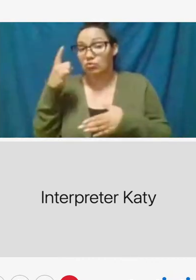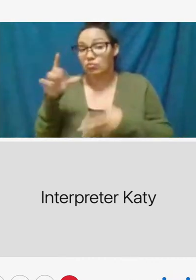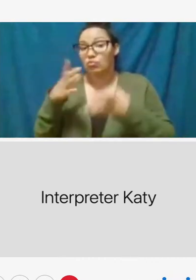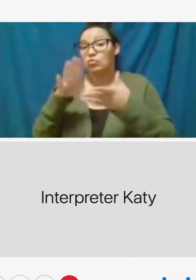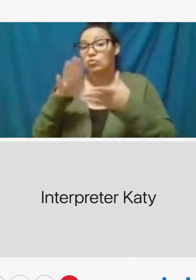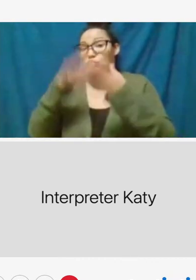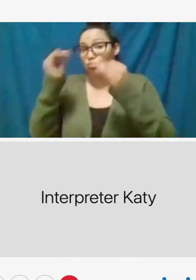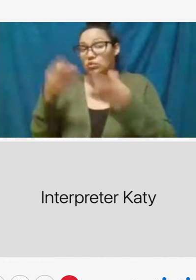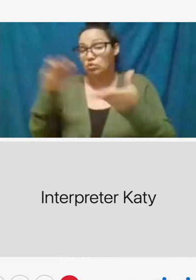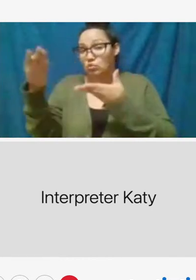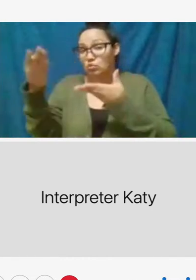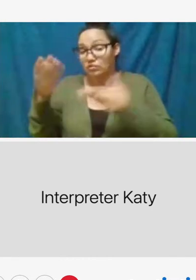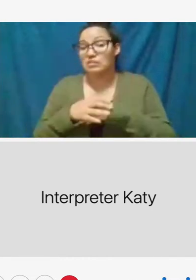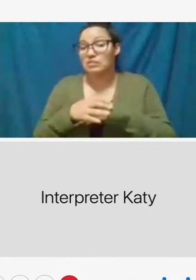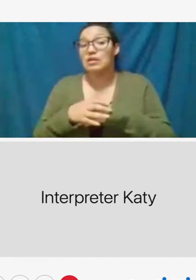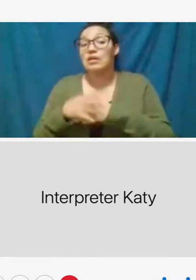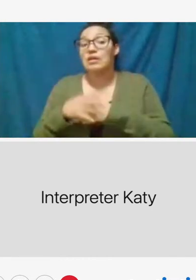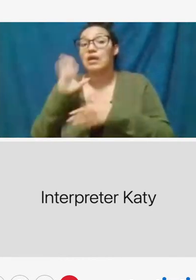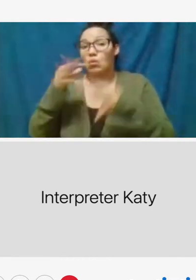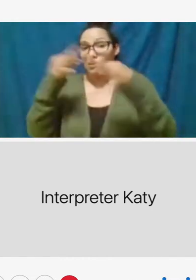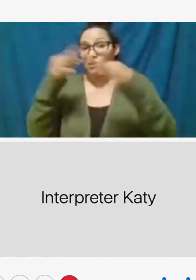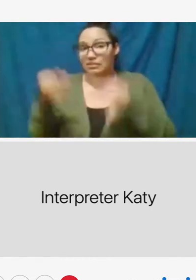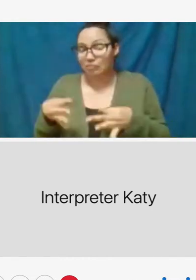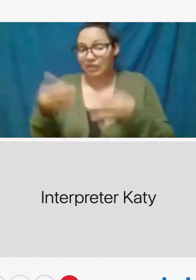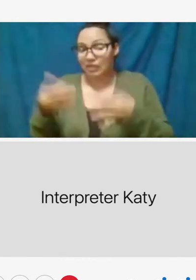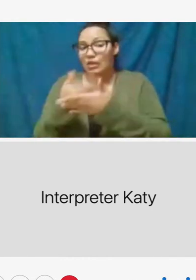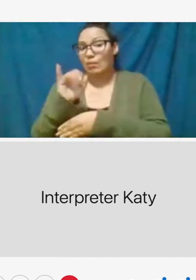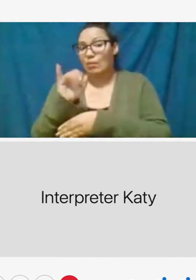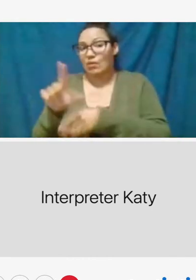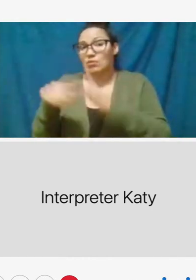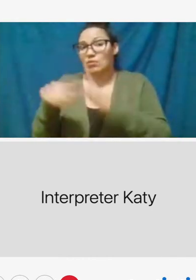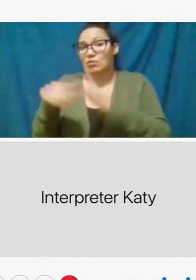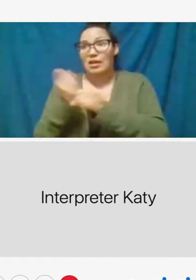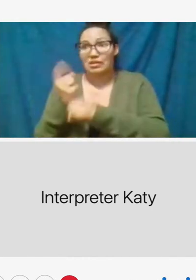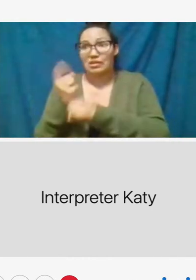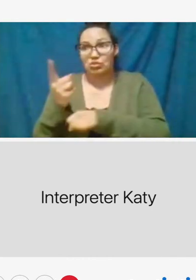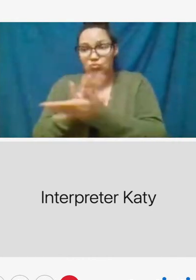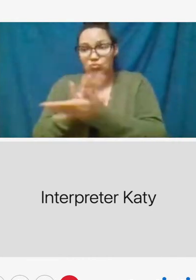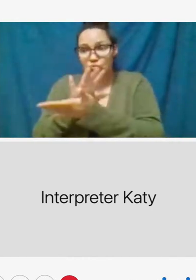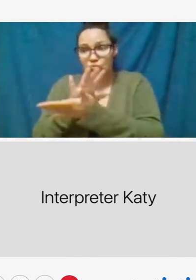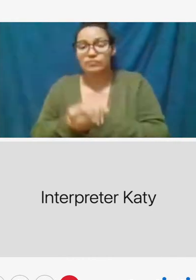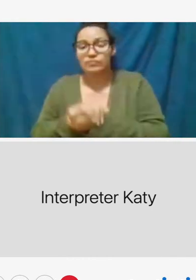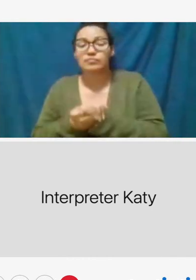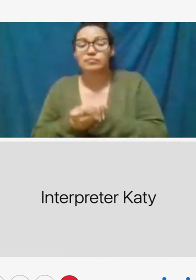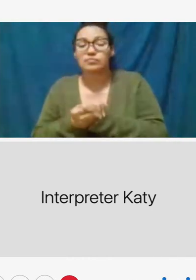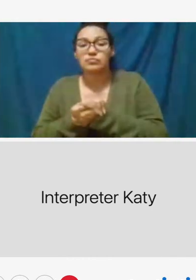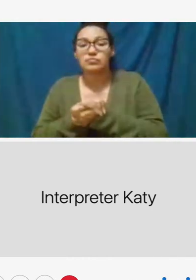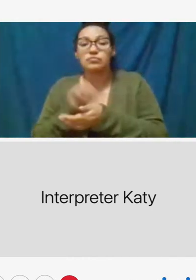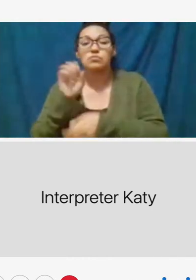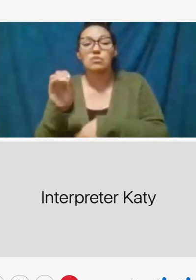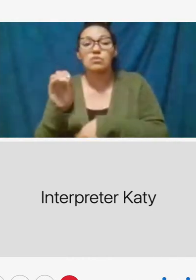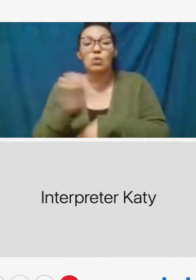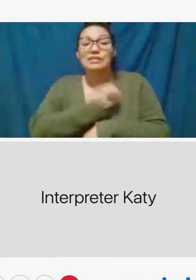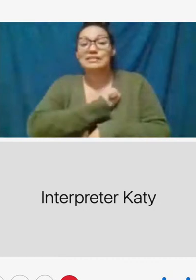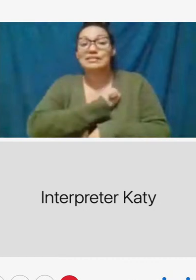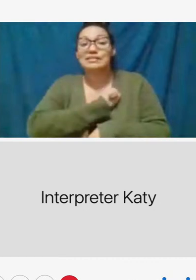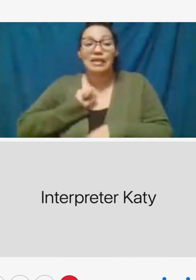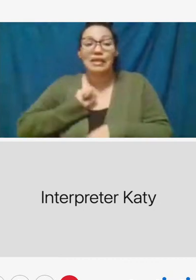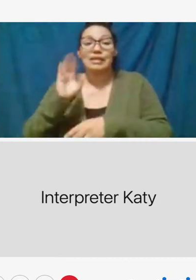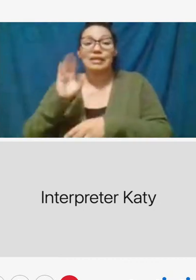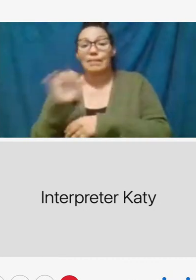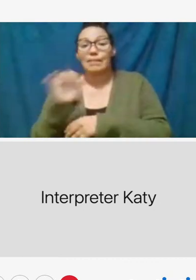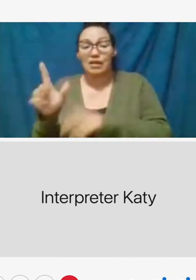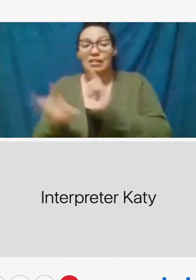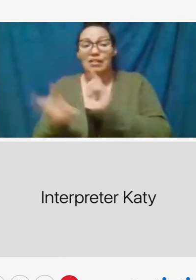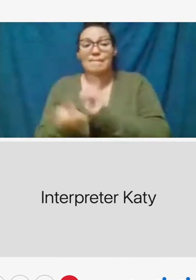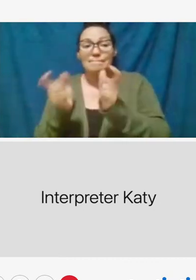into play next year next slide please so Senate Bill 328 amended Education Code